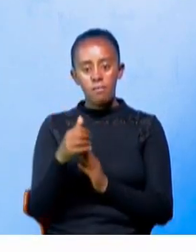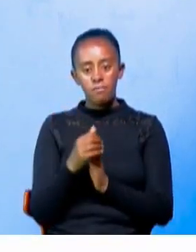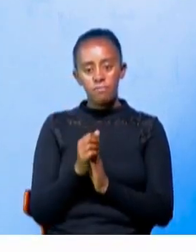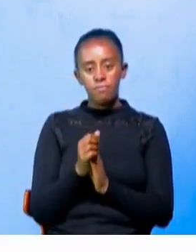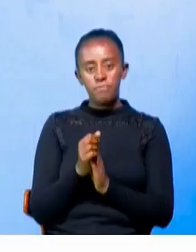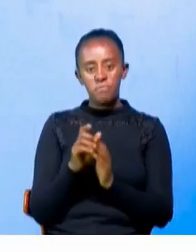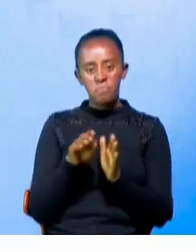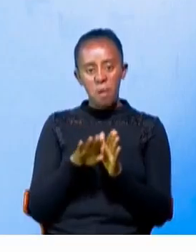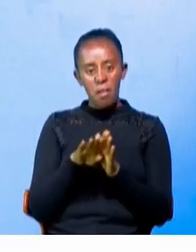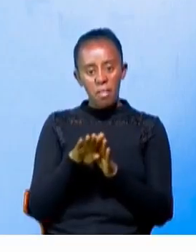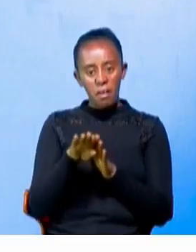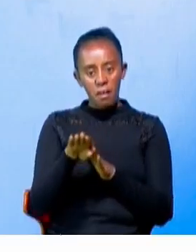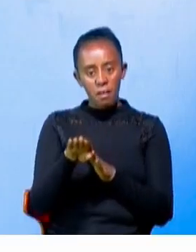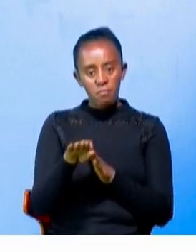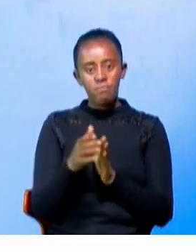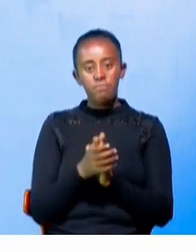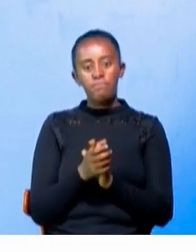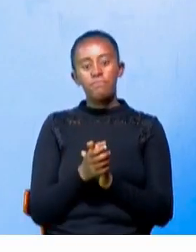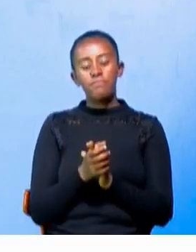okay,